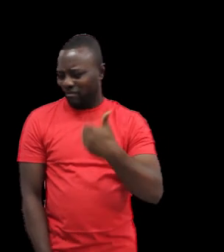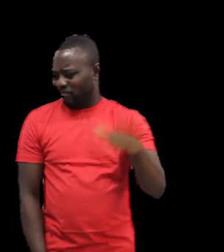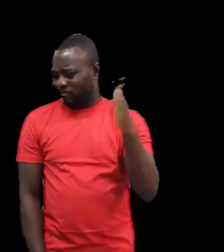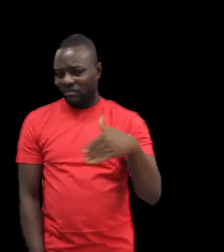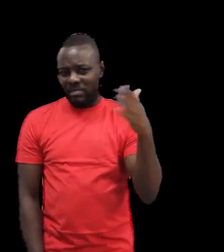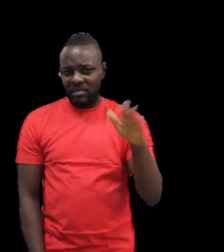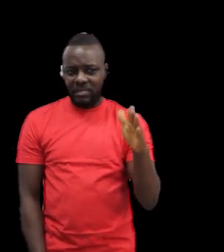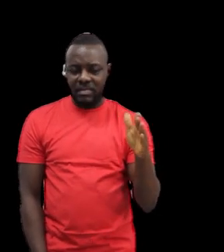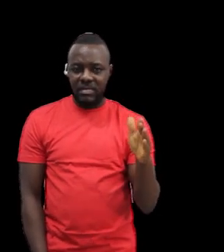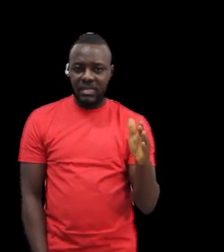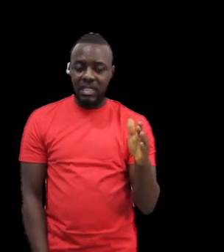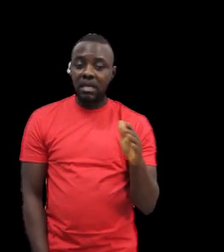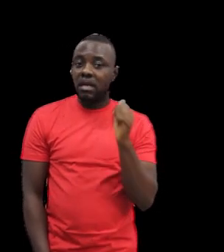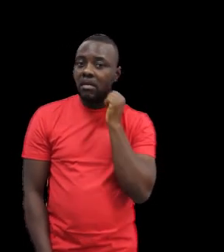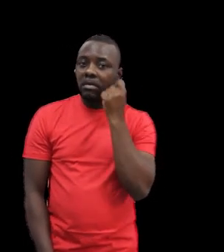He didn't mind them.